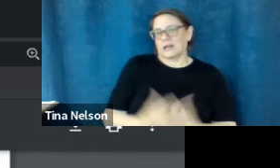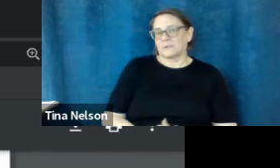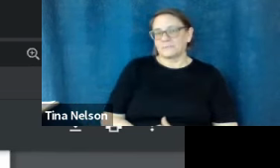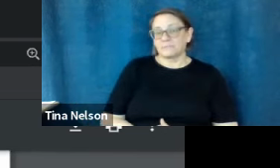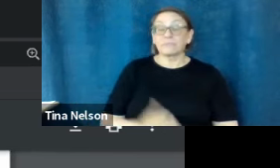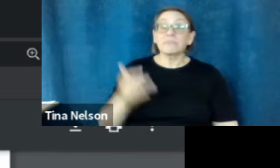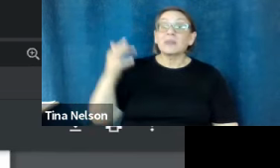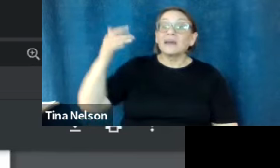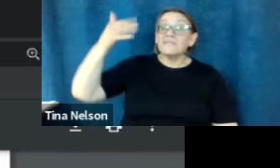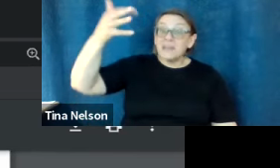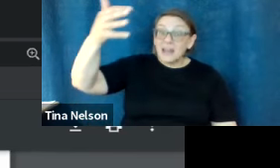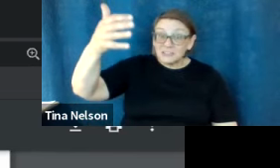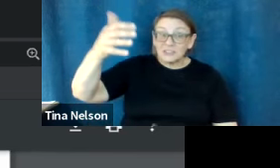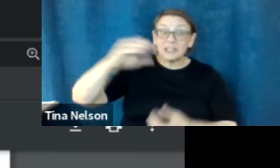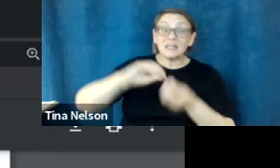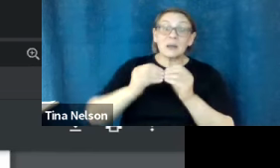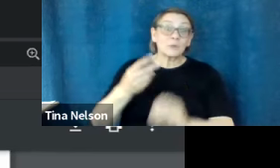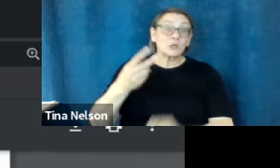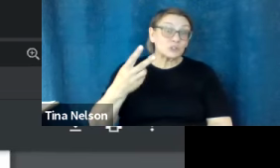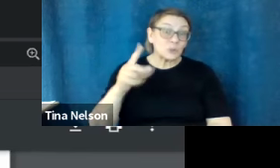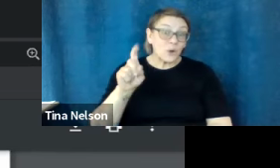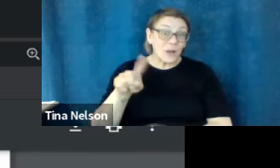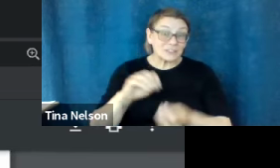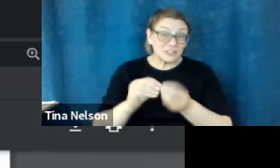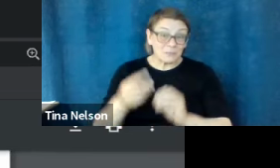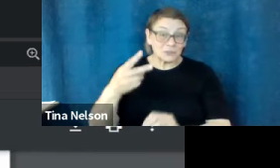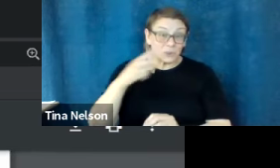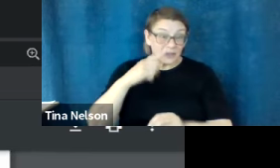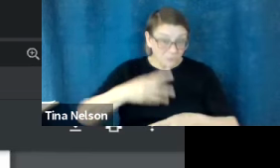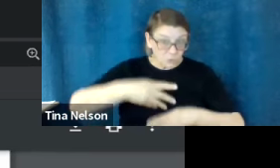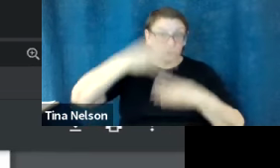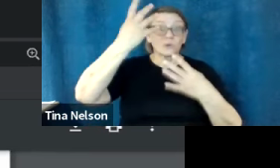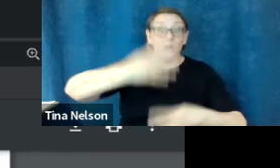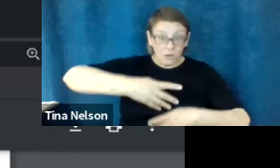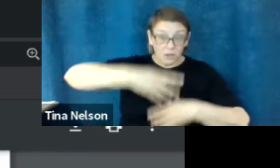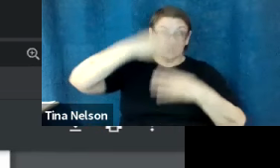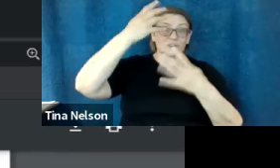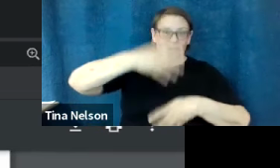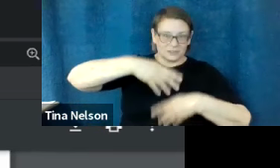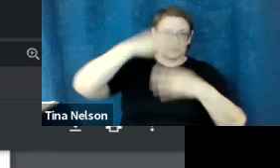eventually we'll get to question number two. We'll keep scrolling. I'll pass it in there.